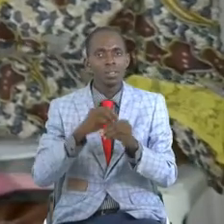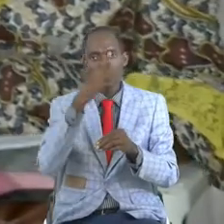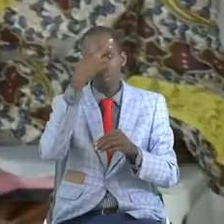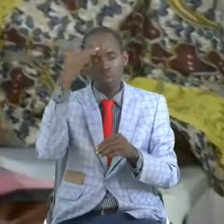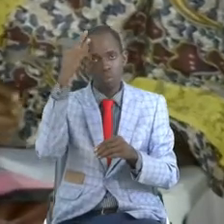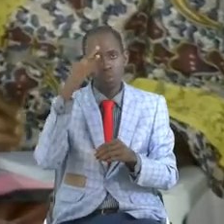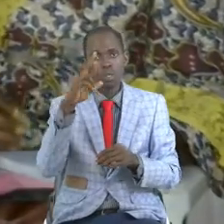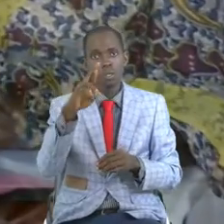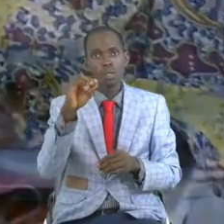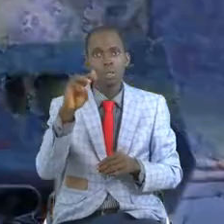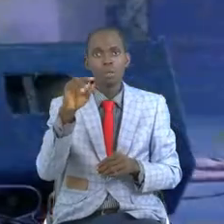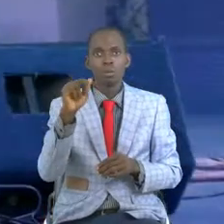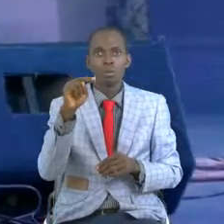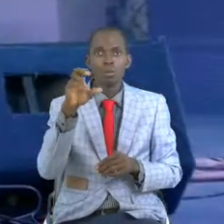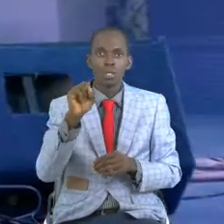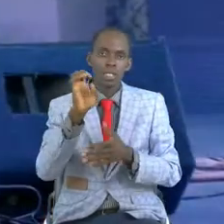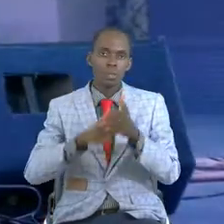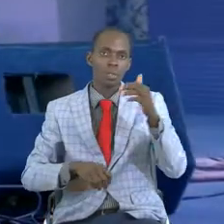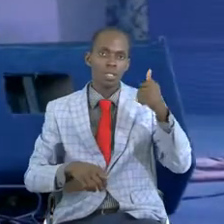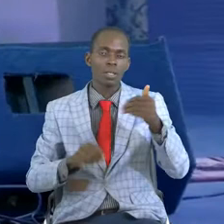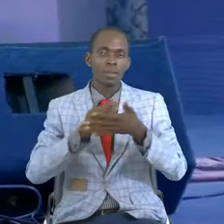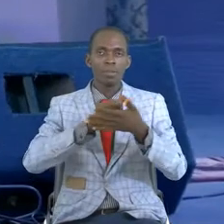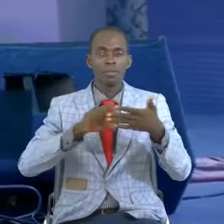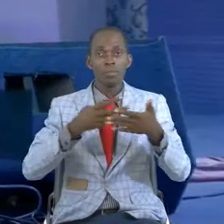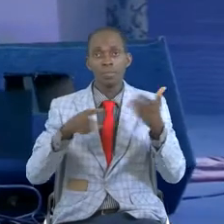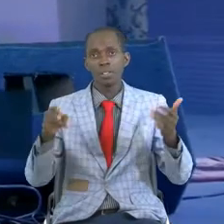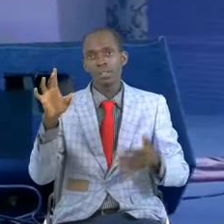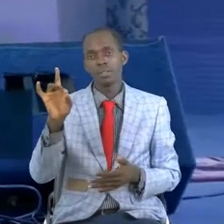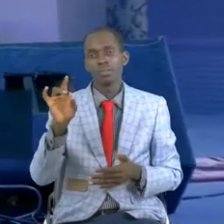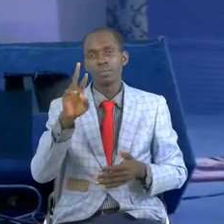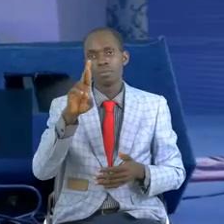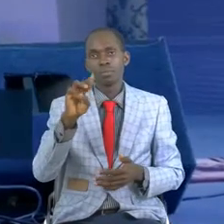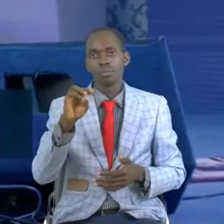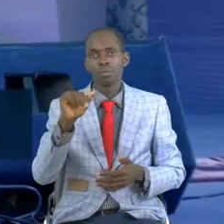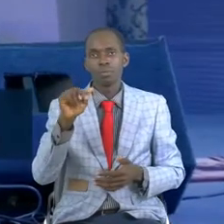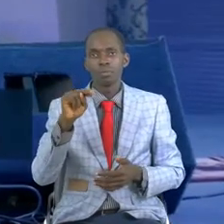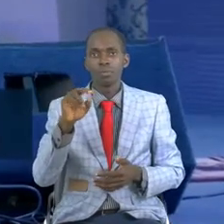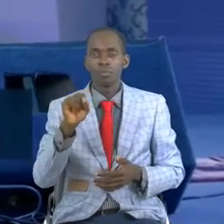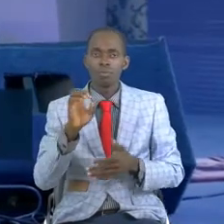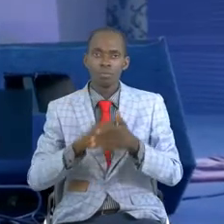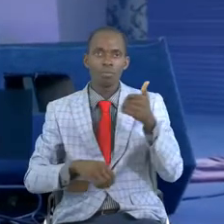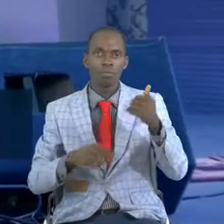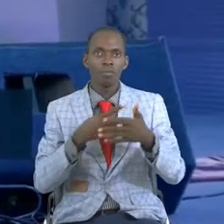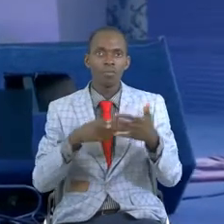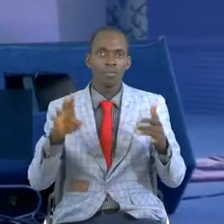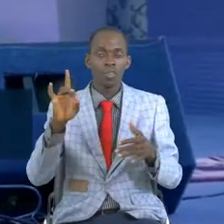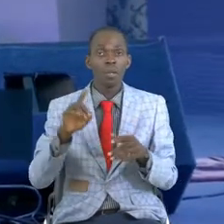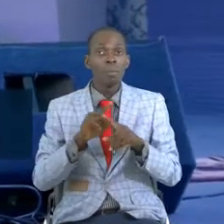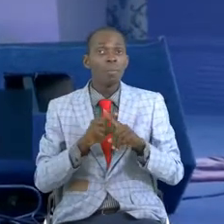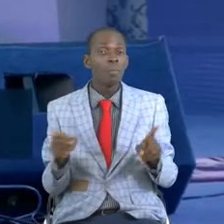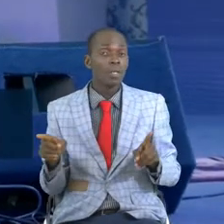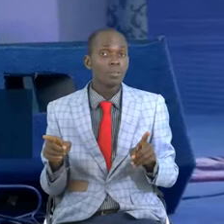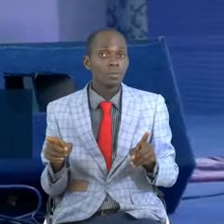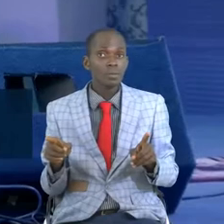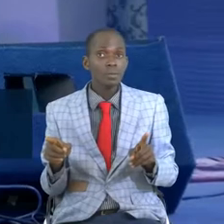10. I'm reading from verse 8. Romans chapter 10, reading from verse 8. But what saith it? The